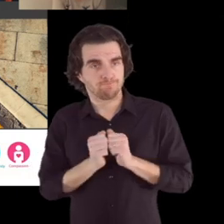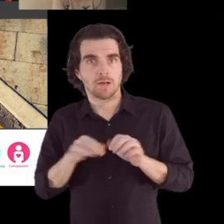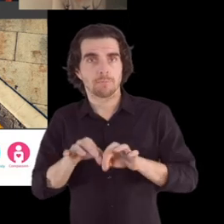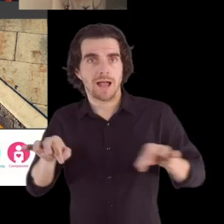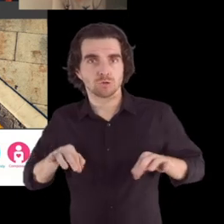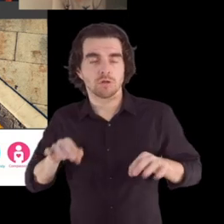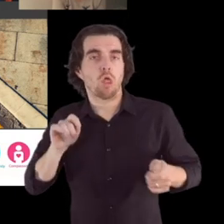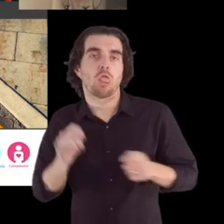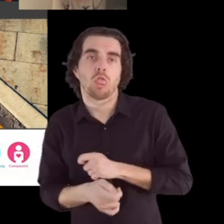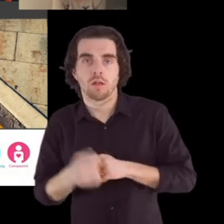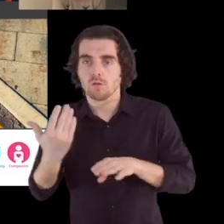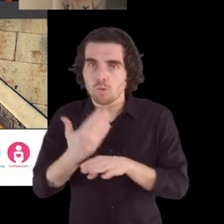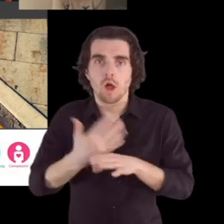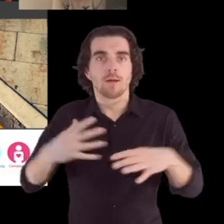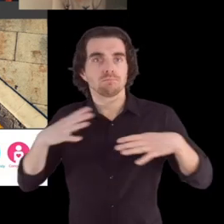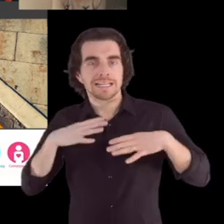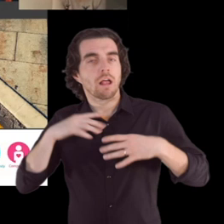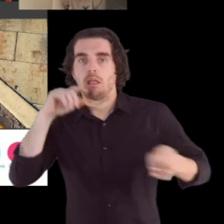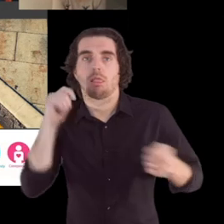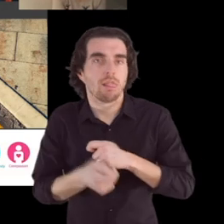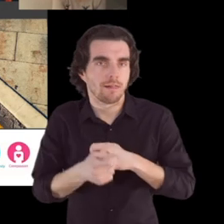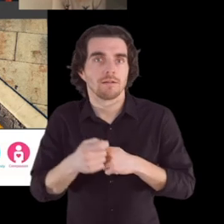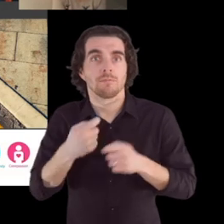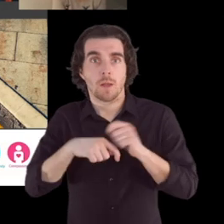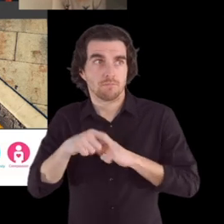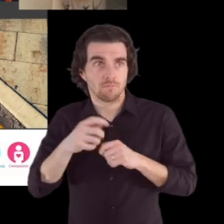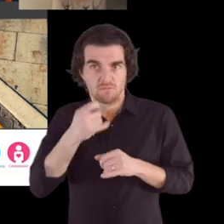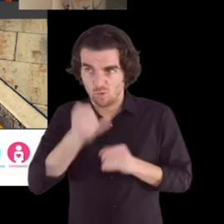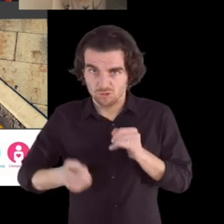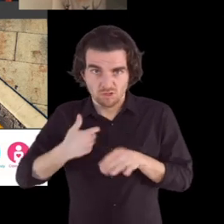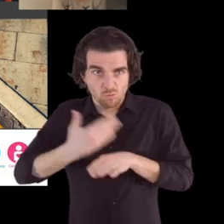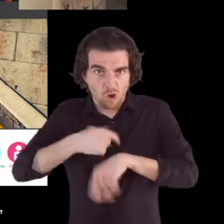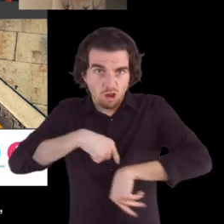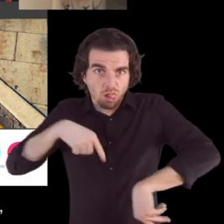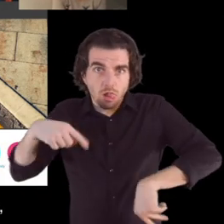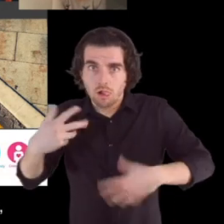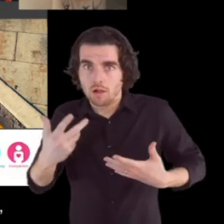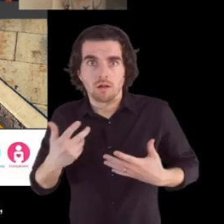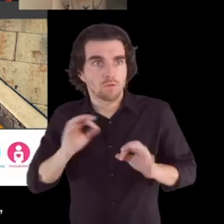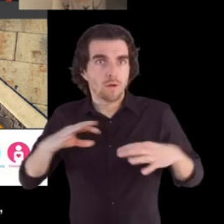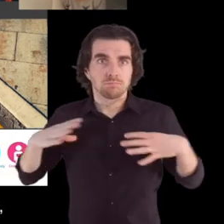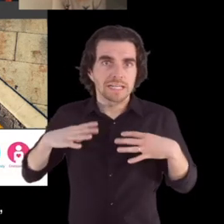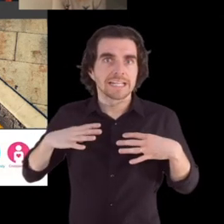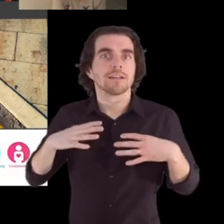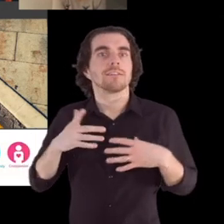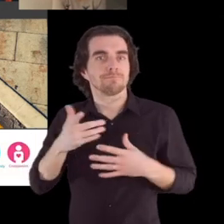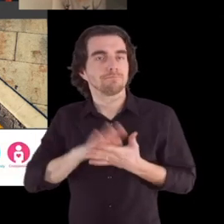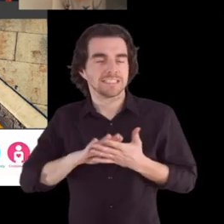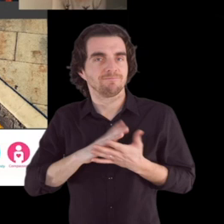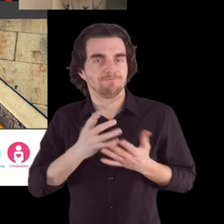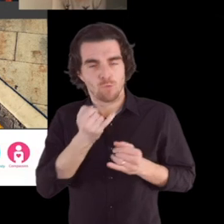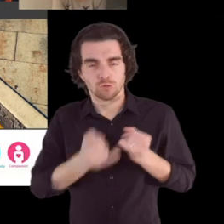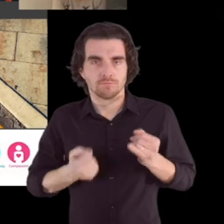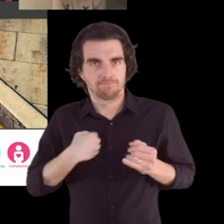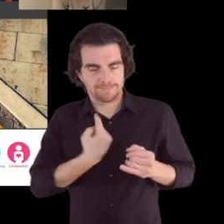boundaries over working hours and breaks. So what that means is we find staff suddenly start to work longer hours. They're maybe not taking their breaks, which of course is